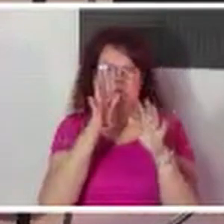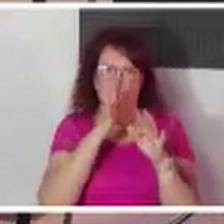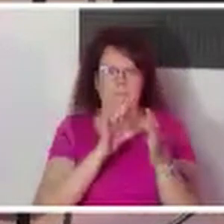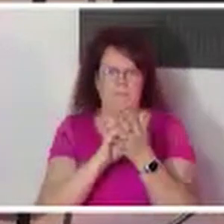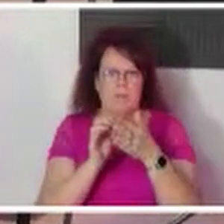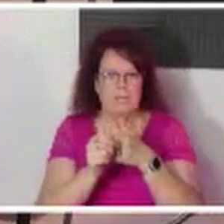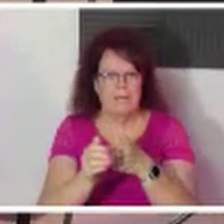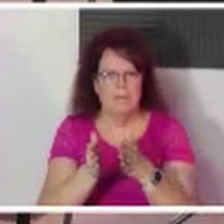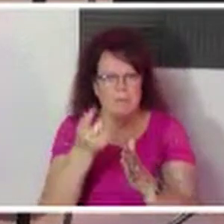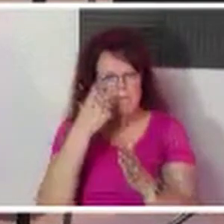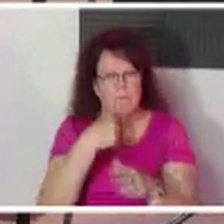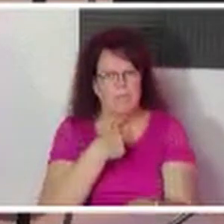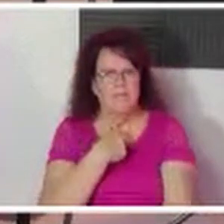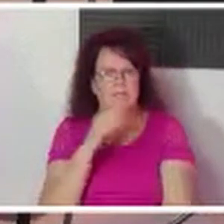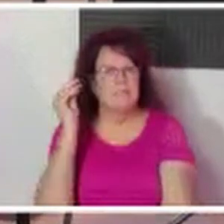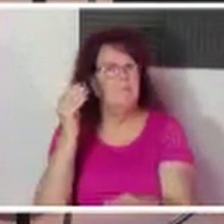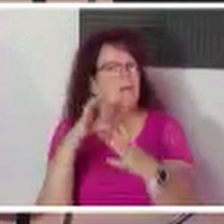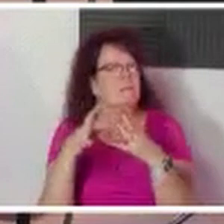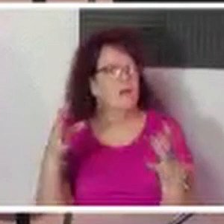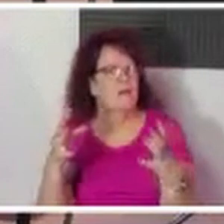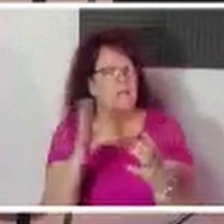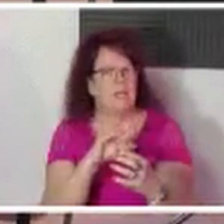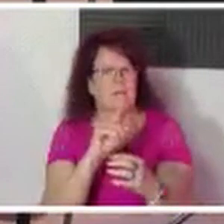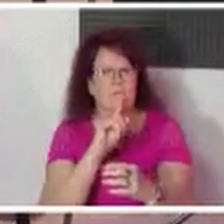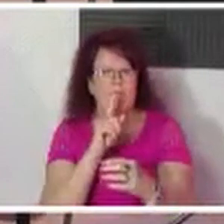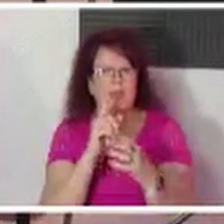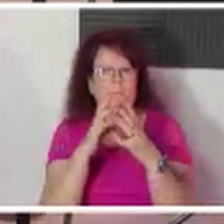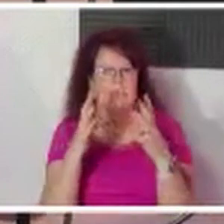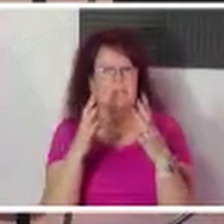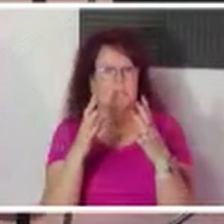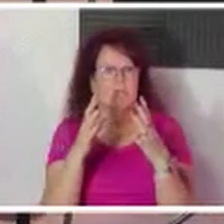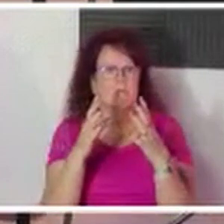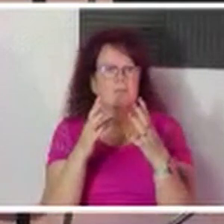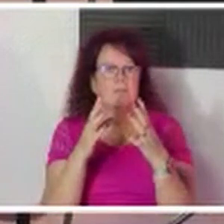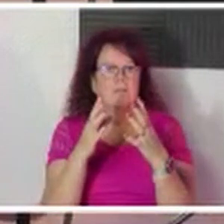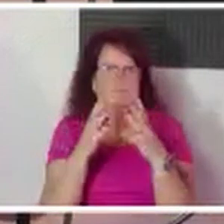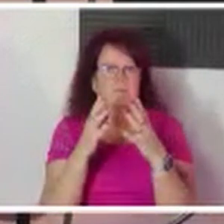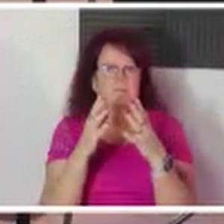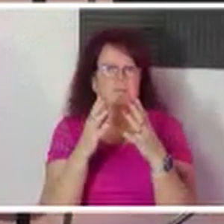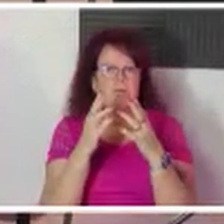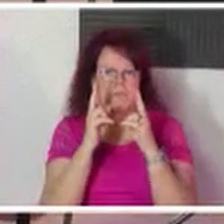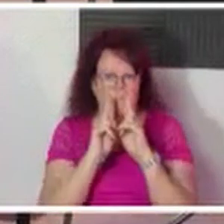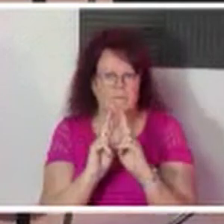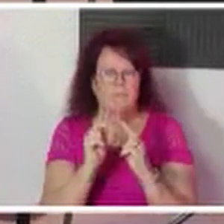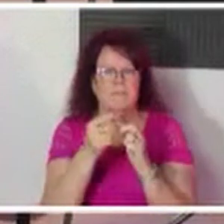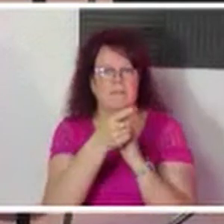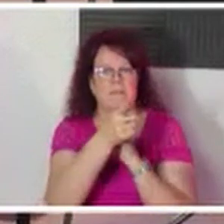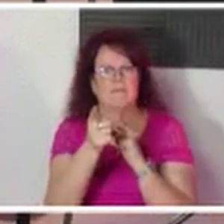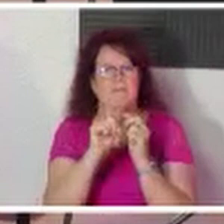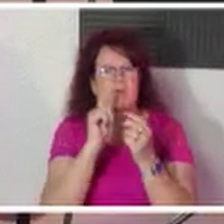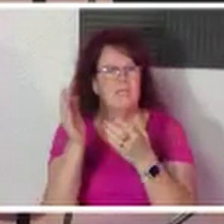And they've taught me a lot, and I am very much a testament to them. But they really